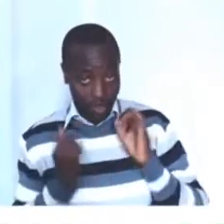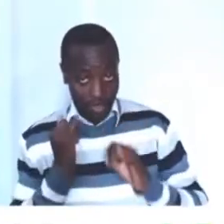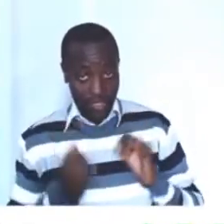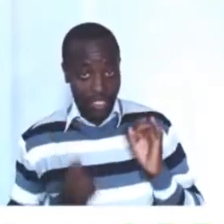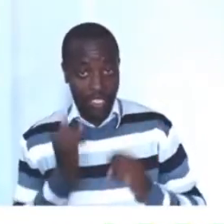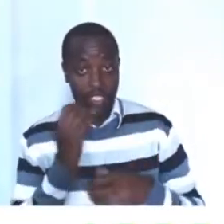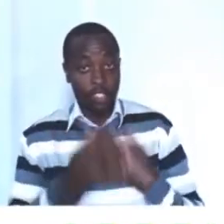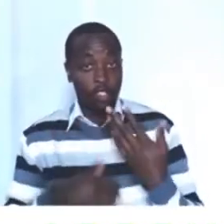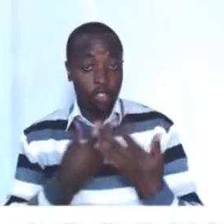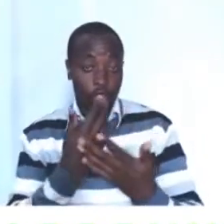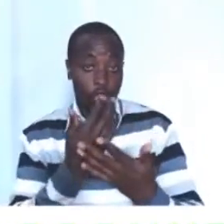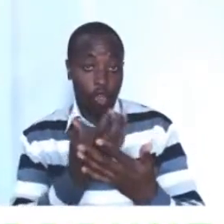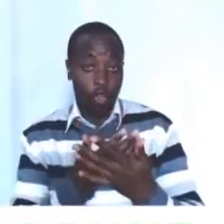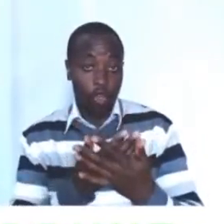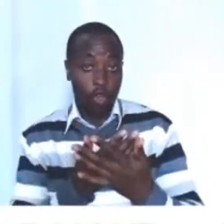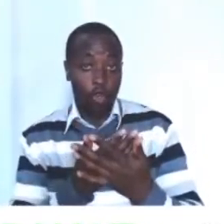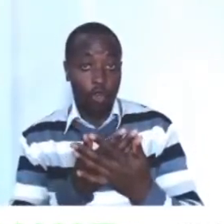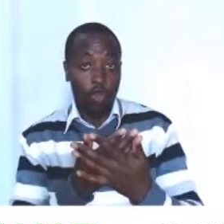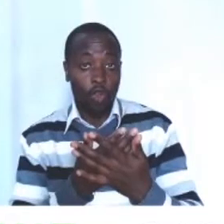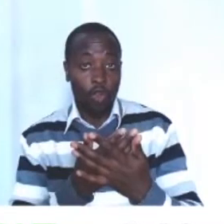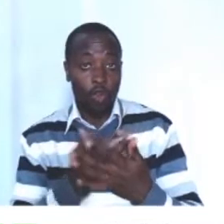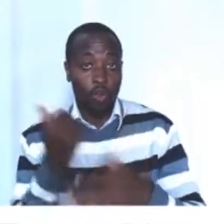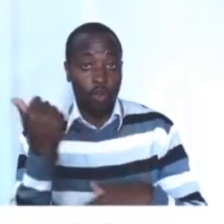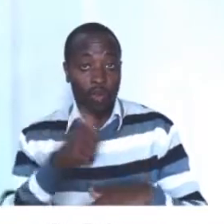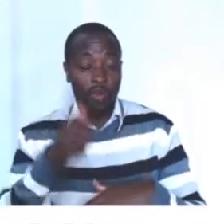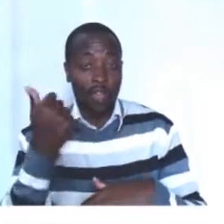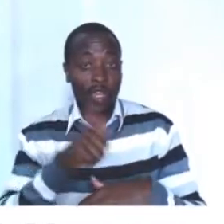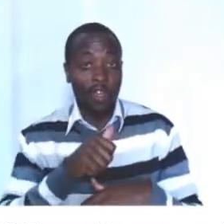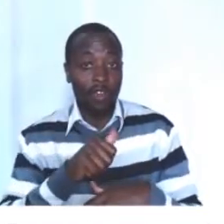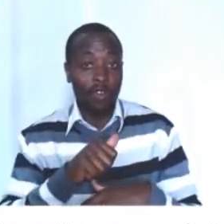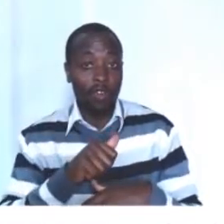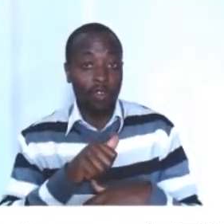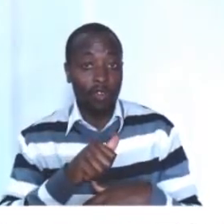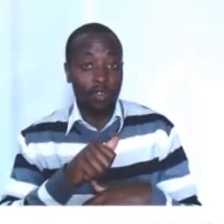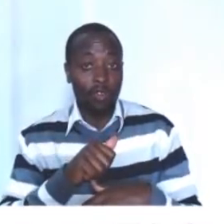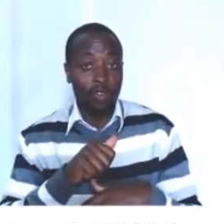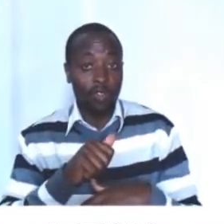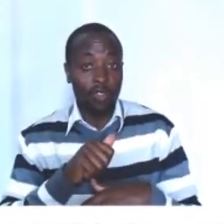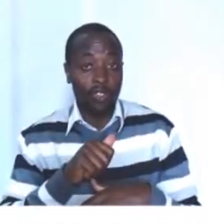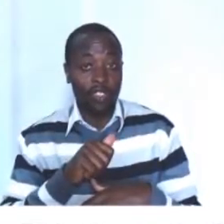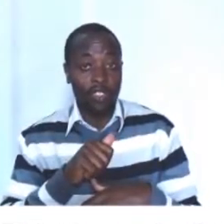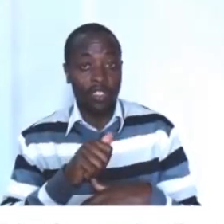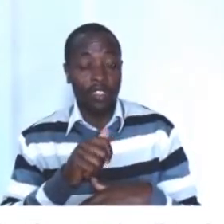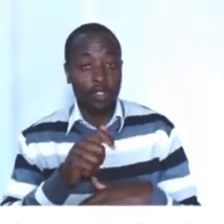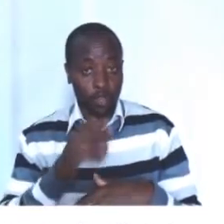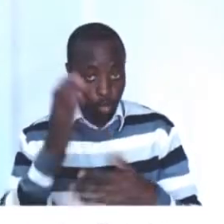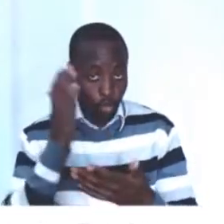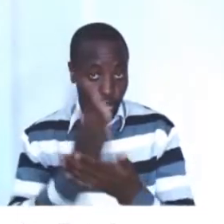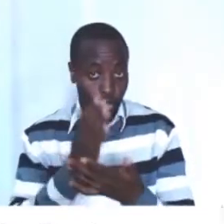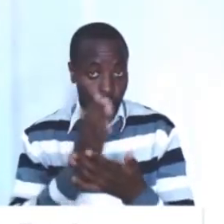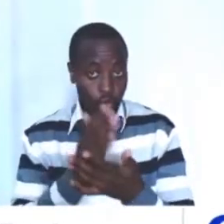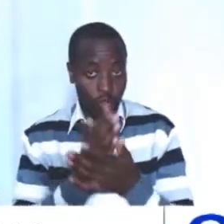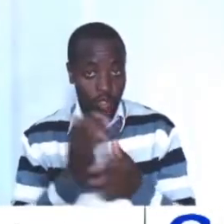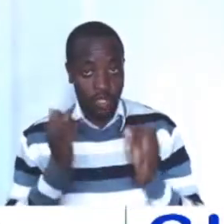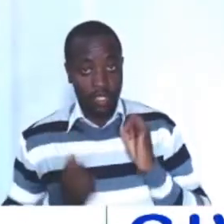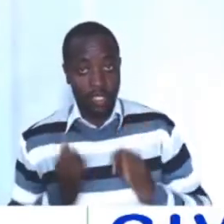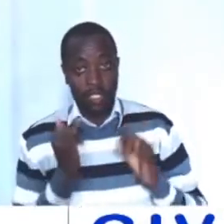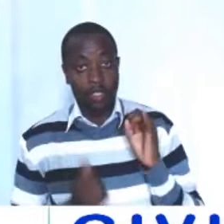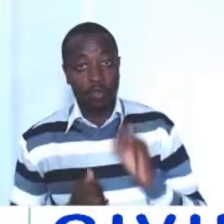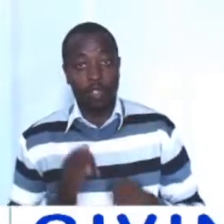things, yet he himself is rightly judged by no